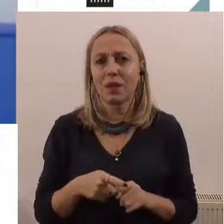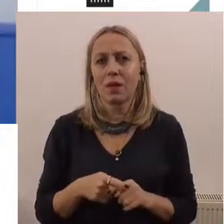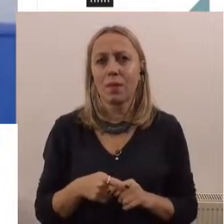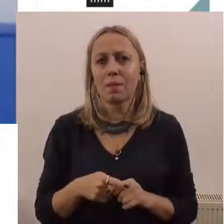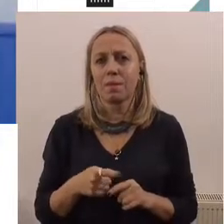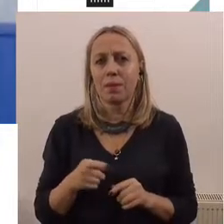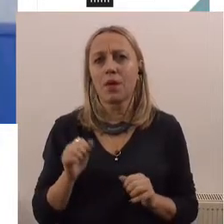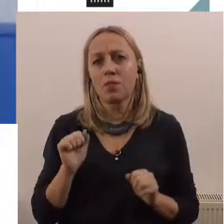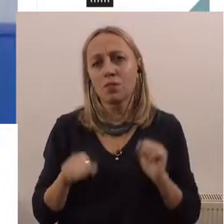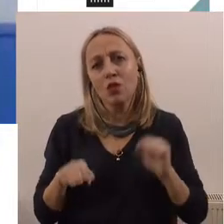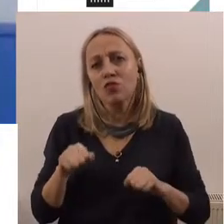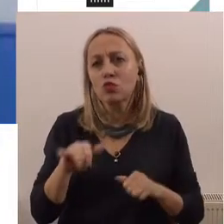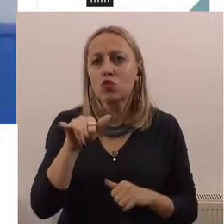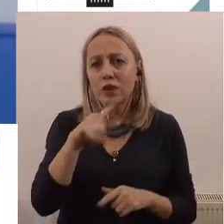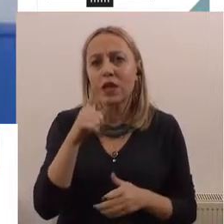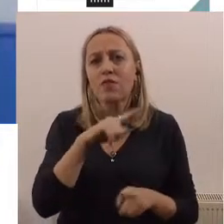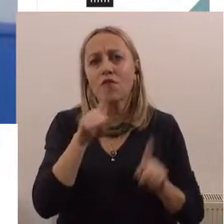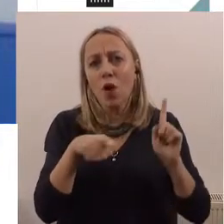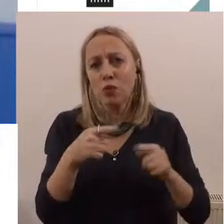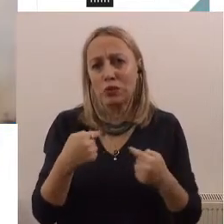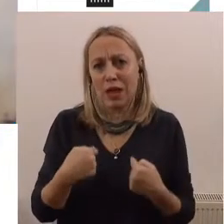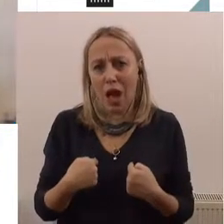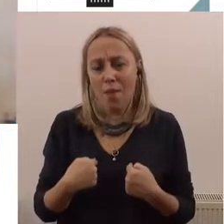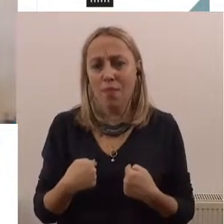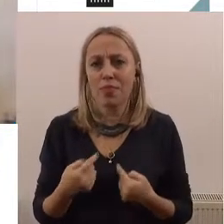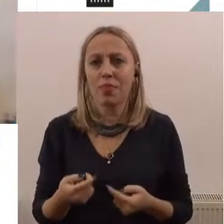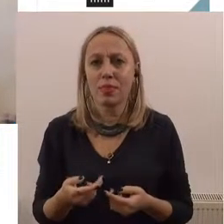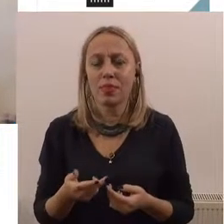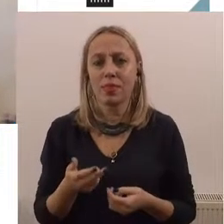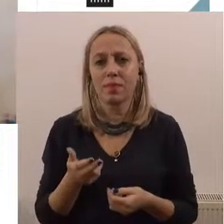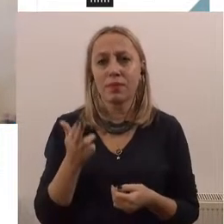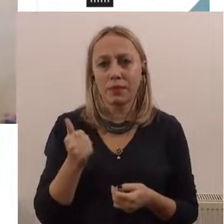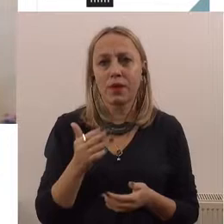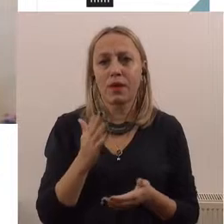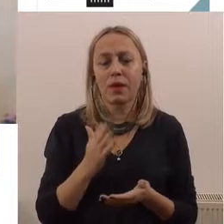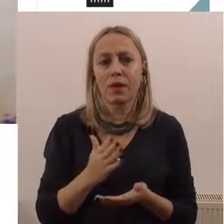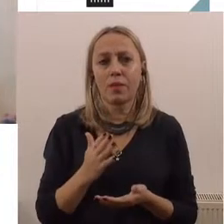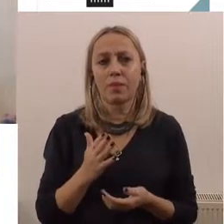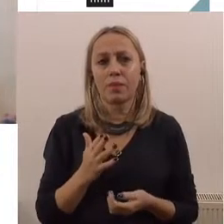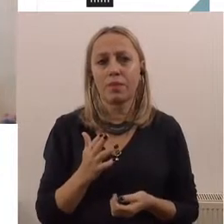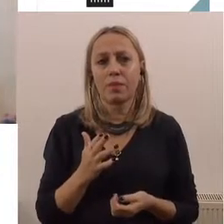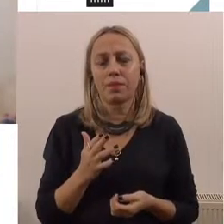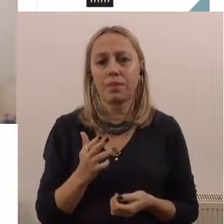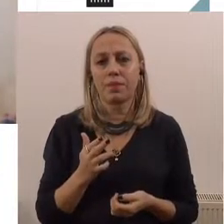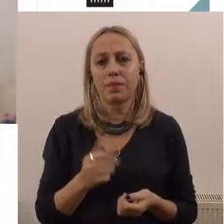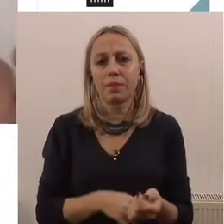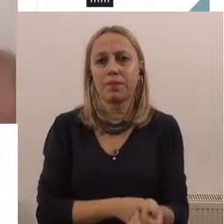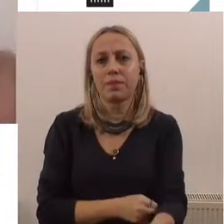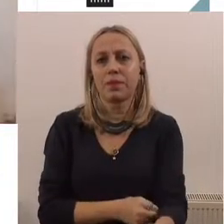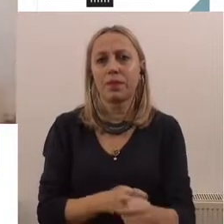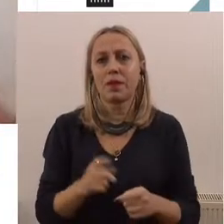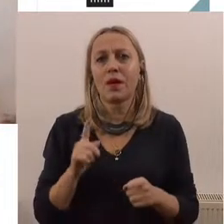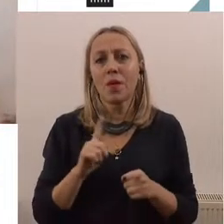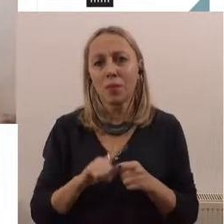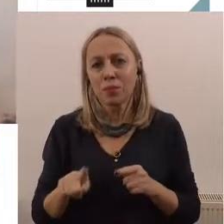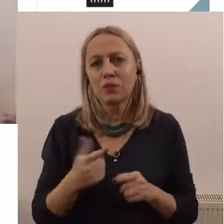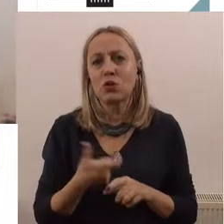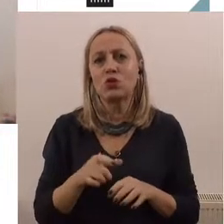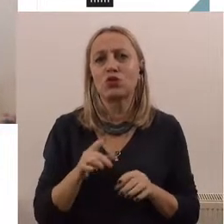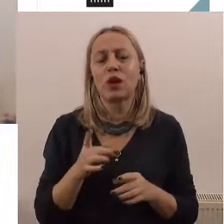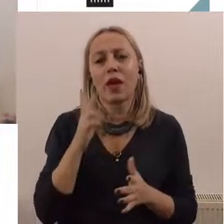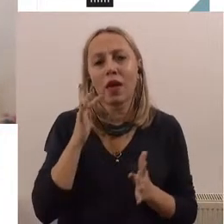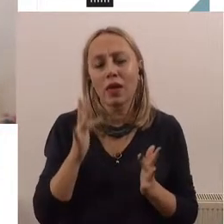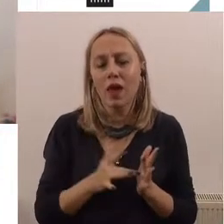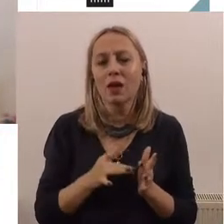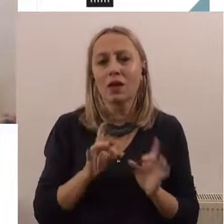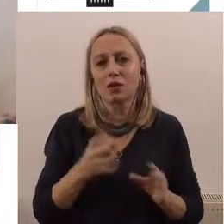Shall I just, do you have any questions? Yes, even though, I mean, it was very quick, but very sharp, and I